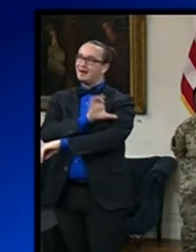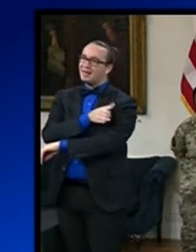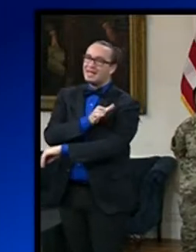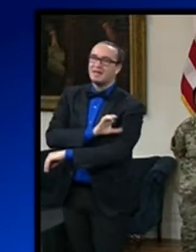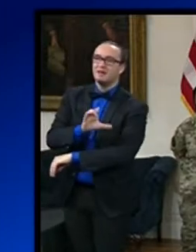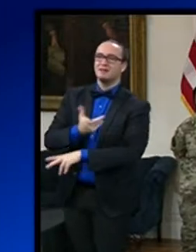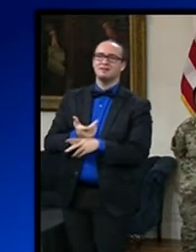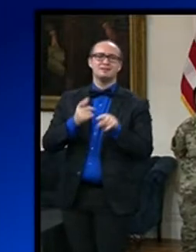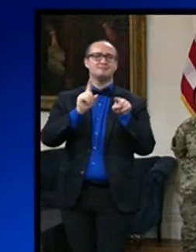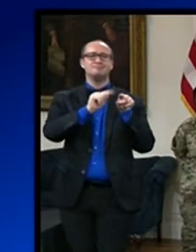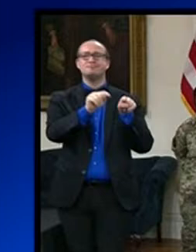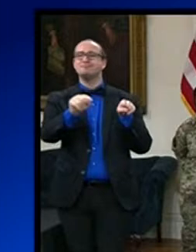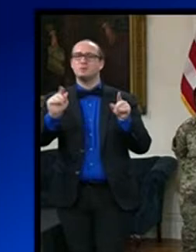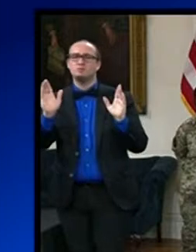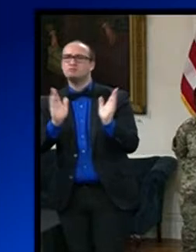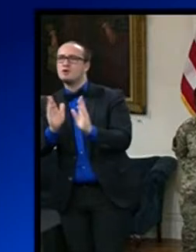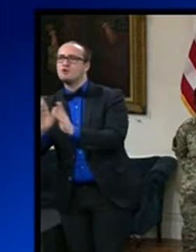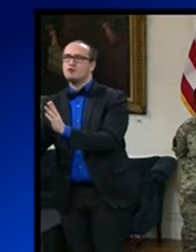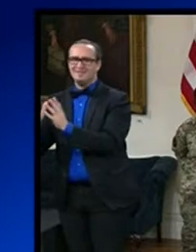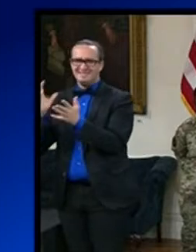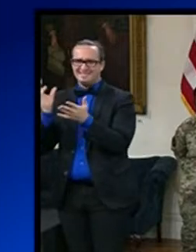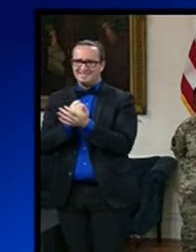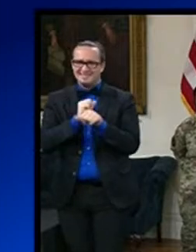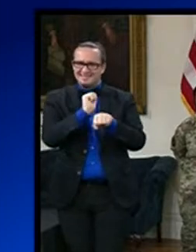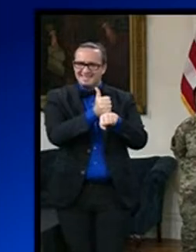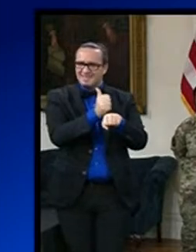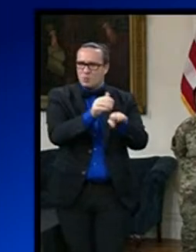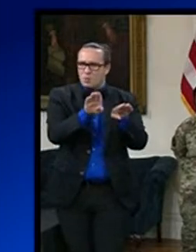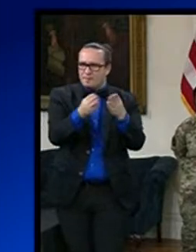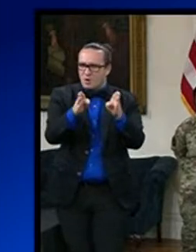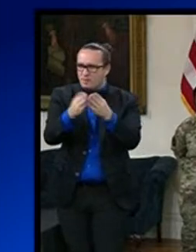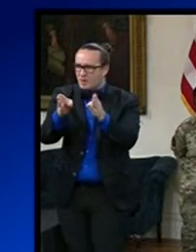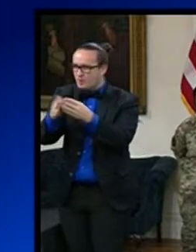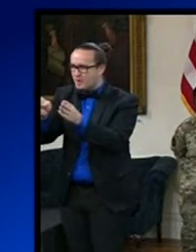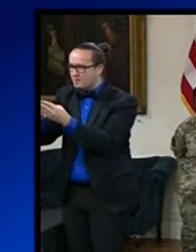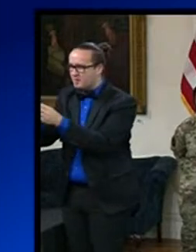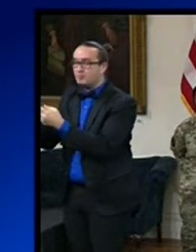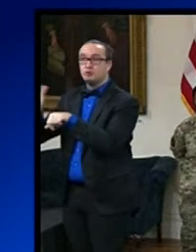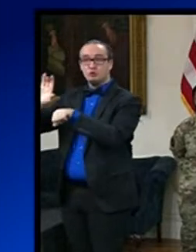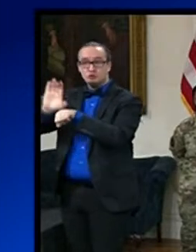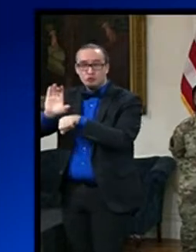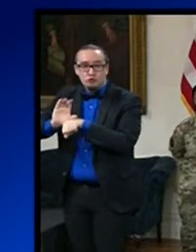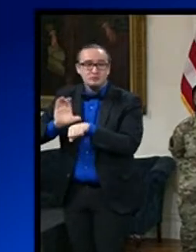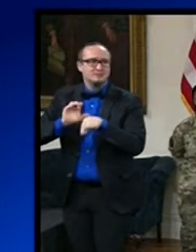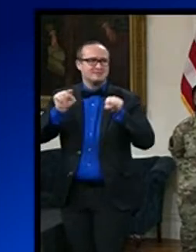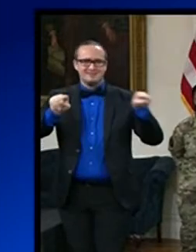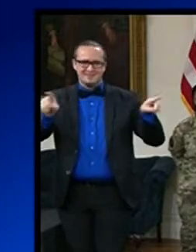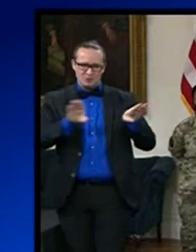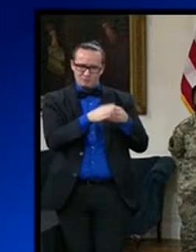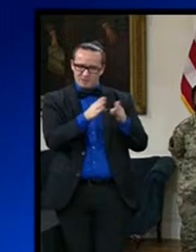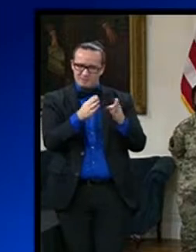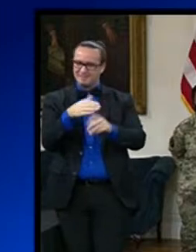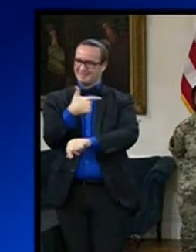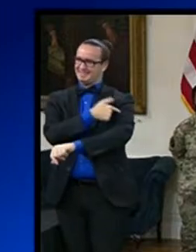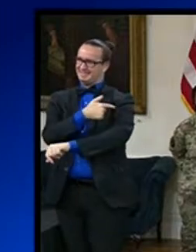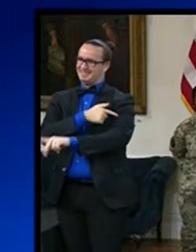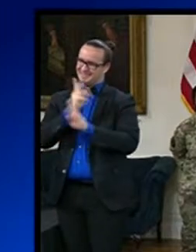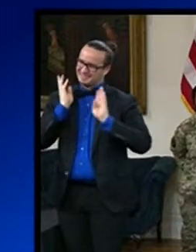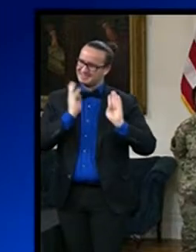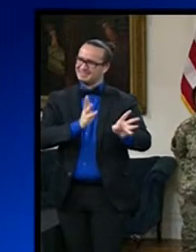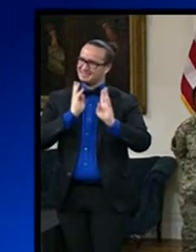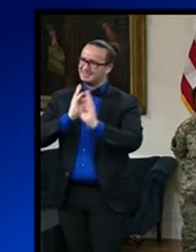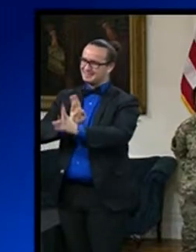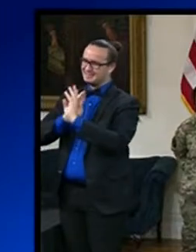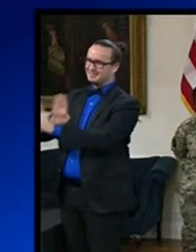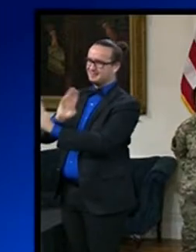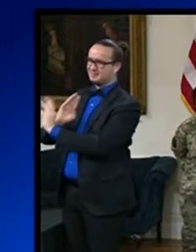and at houses of worship. Today, to build on all of the months of comprehensive effort,